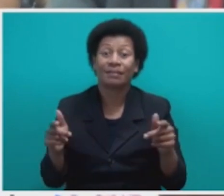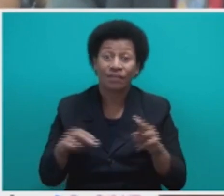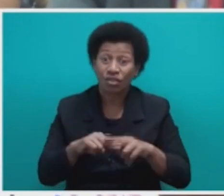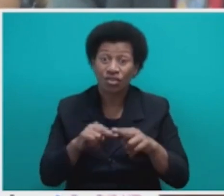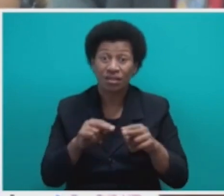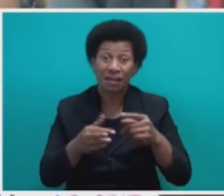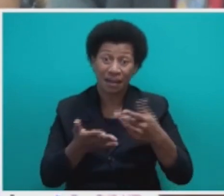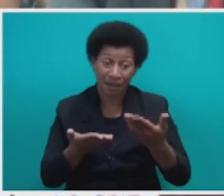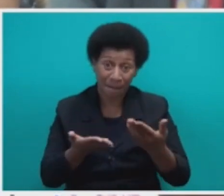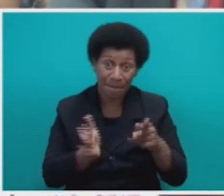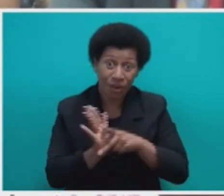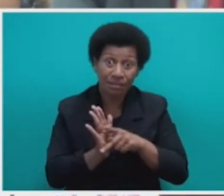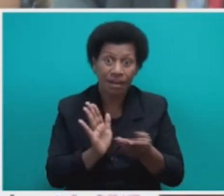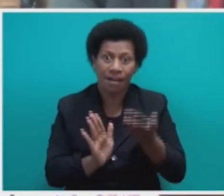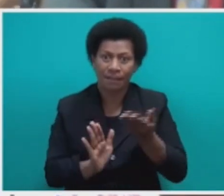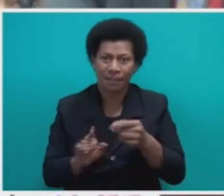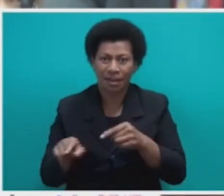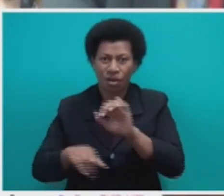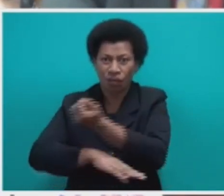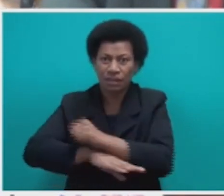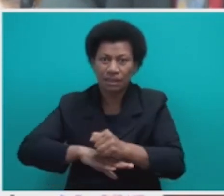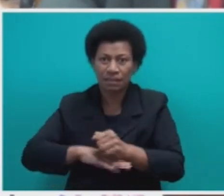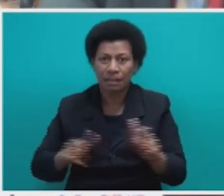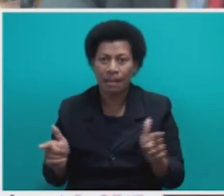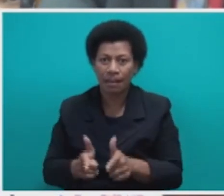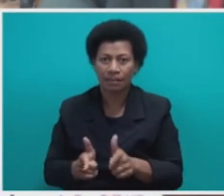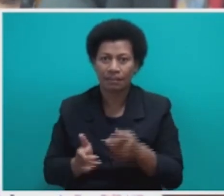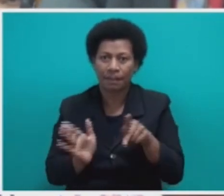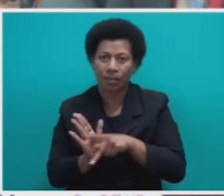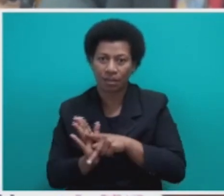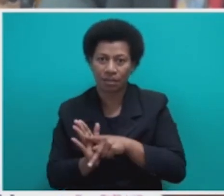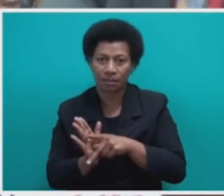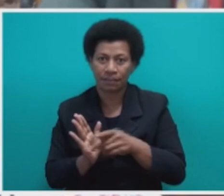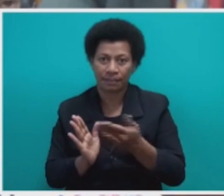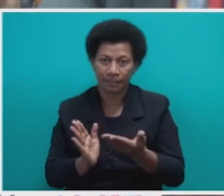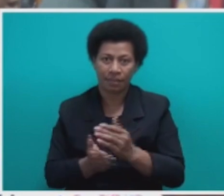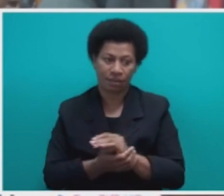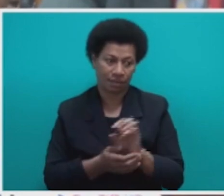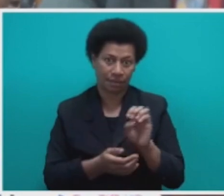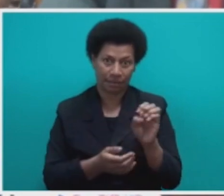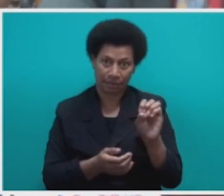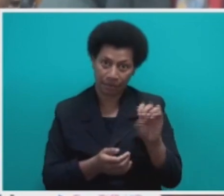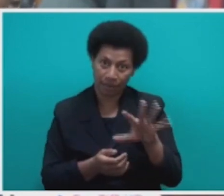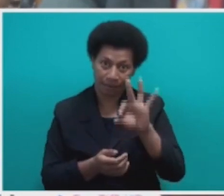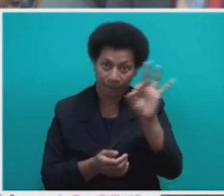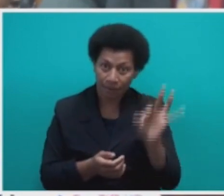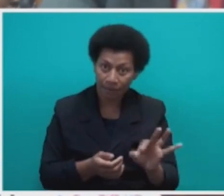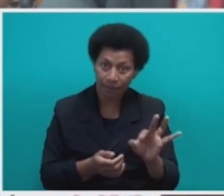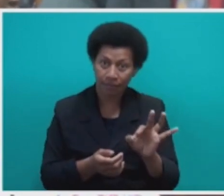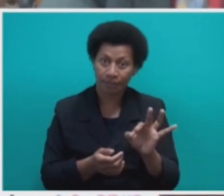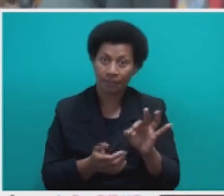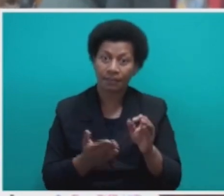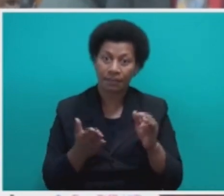price of chicken portions now being imported with a reduction in duty of 10%, the import excise duty, the prices